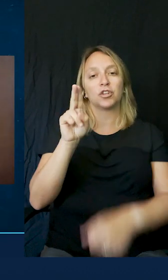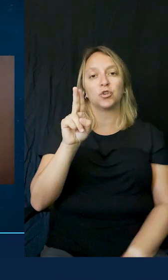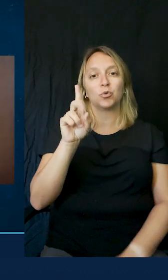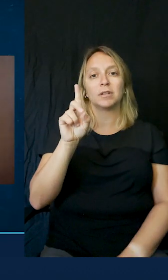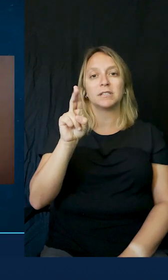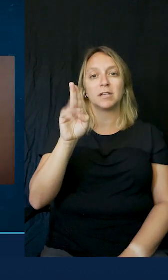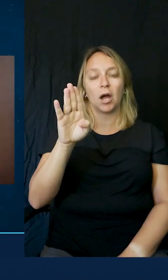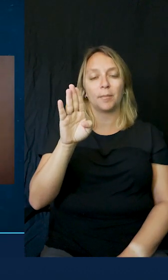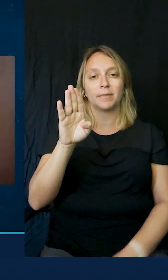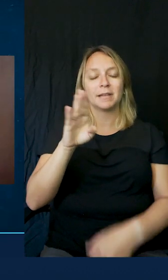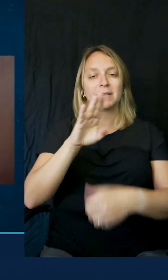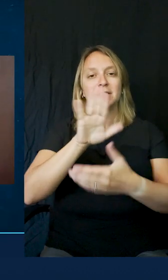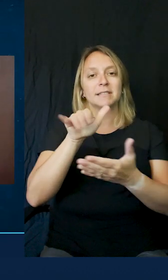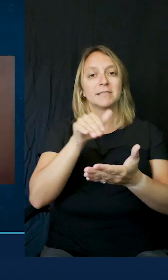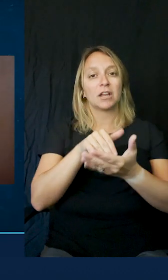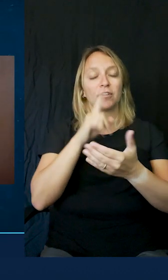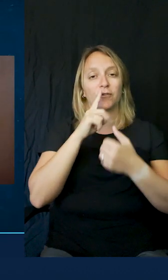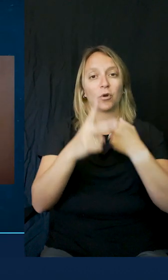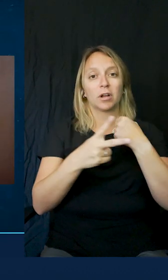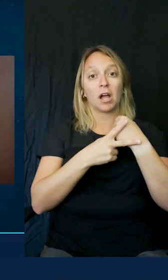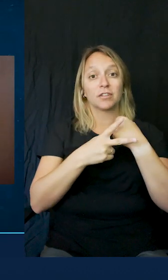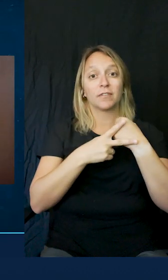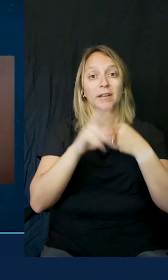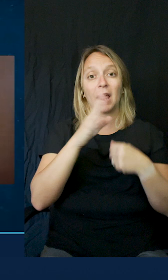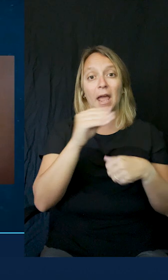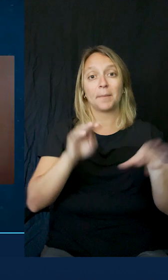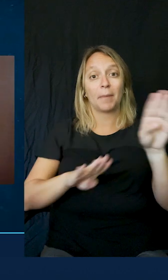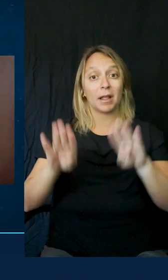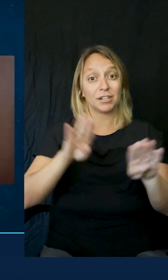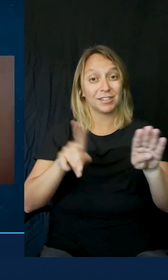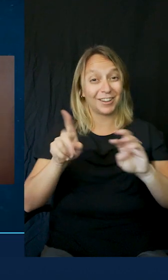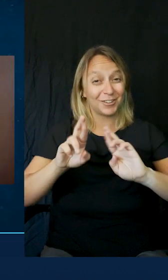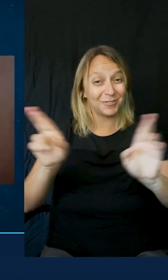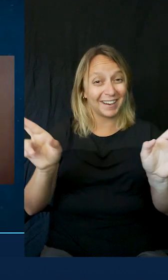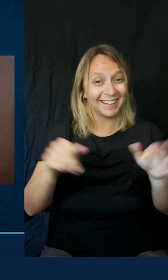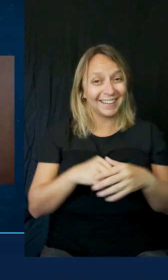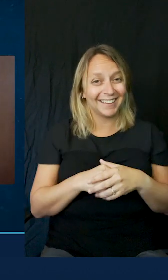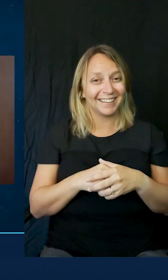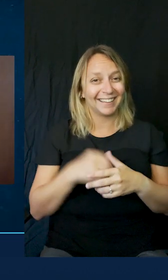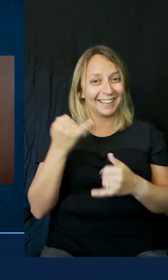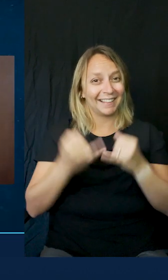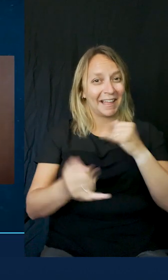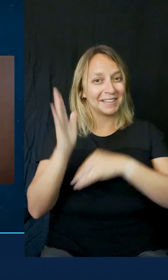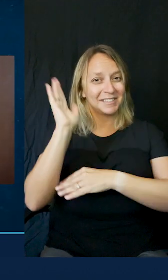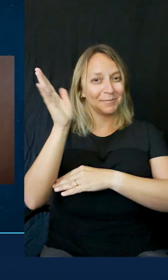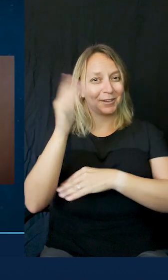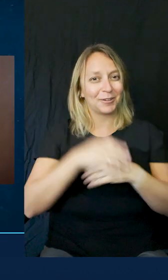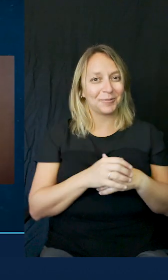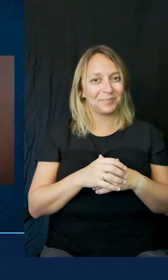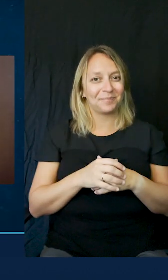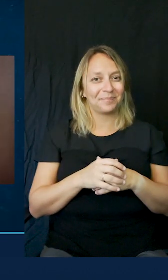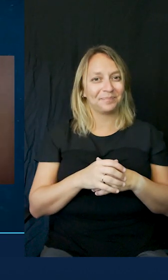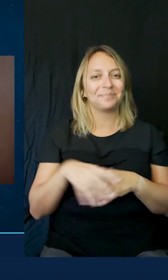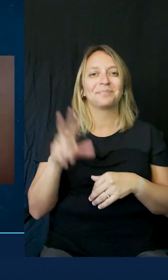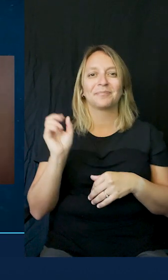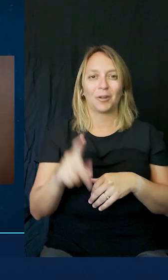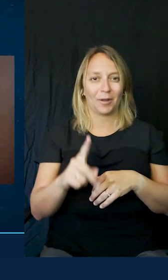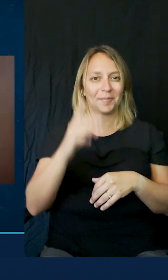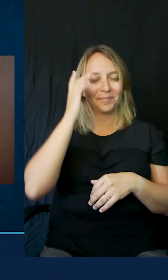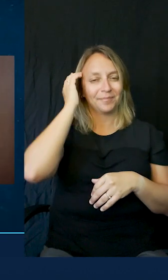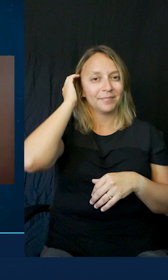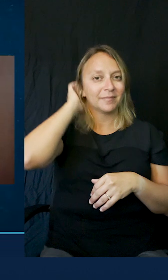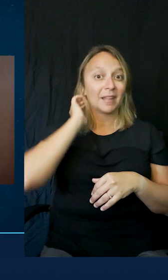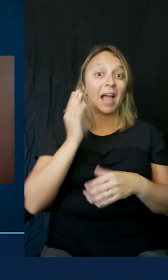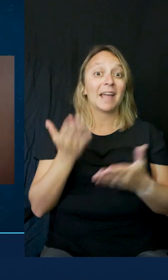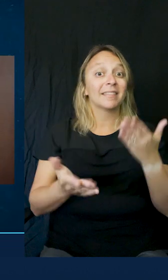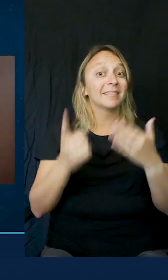Conservation Biology, and is also with Wild Orca. And Giles, are you ready to bring us home? All right. Well, I think you